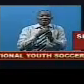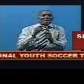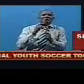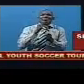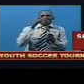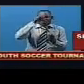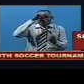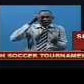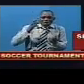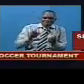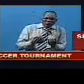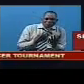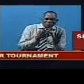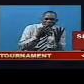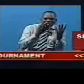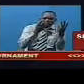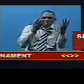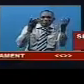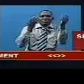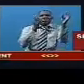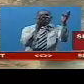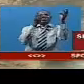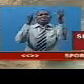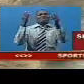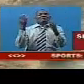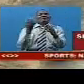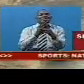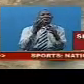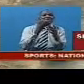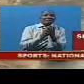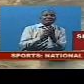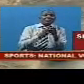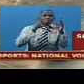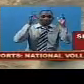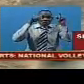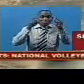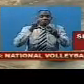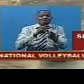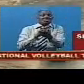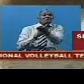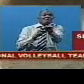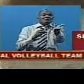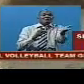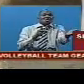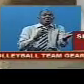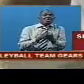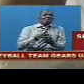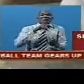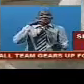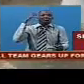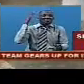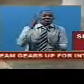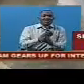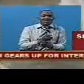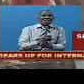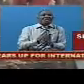of smoke and overpowering stench over a long period. Worshippers of a mosque nearby have been forced to abandon